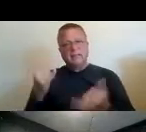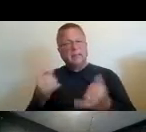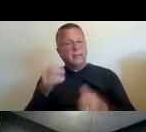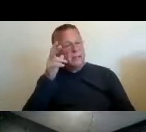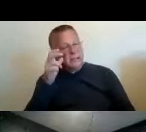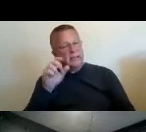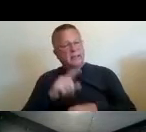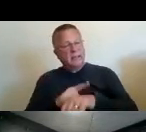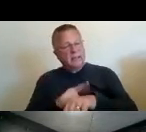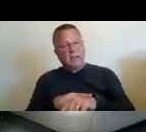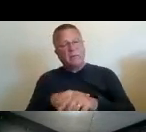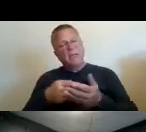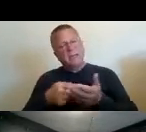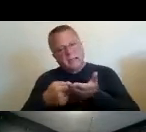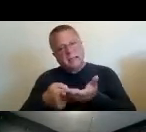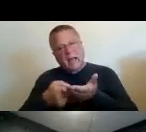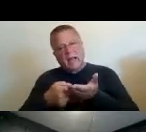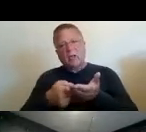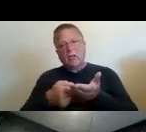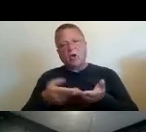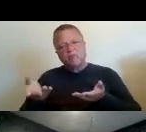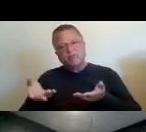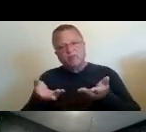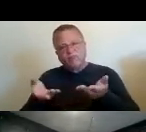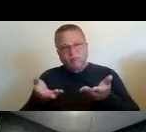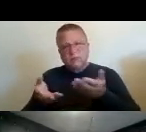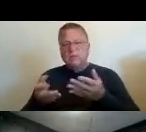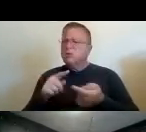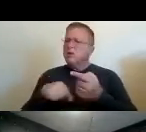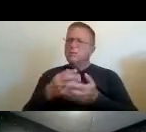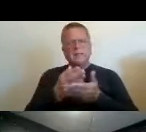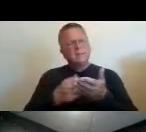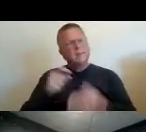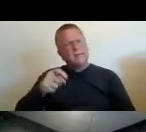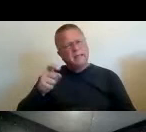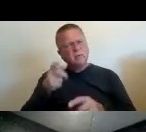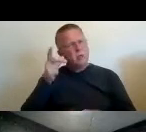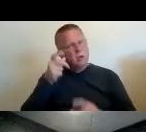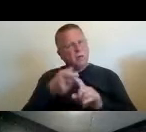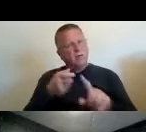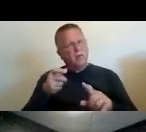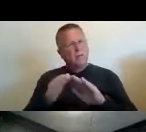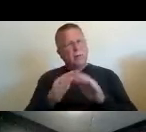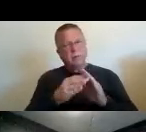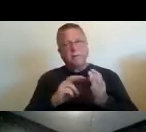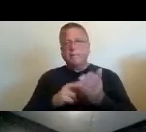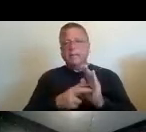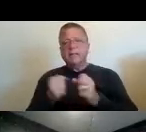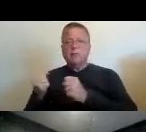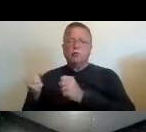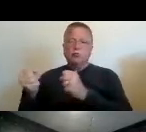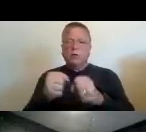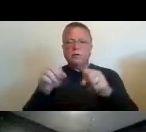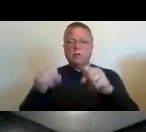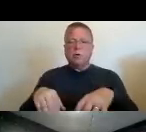for us to talk about some of the needs that we've heard from the community, including pickup drop-off needs at the Beth